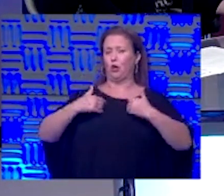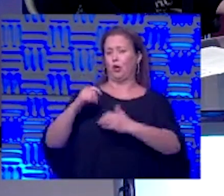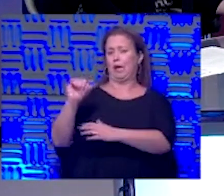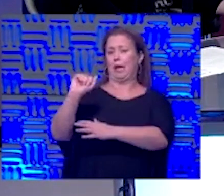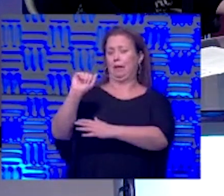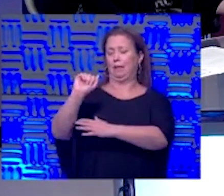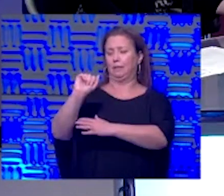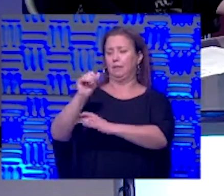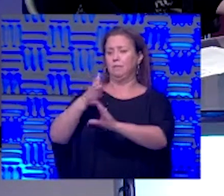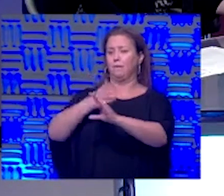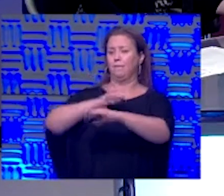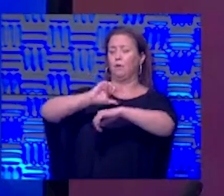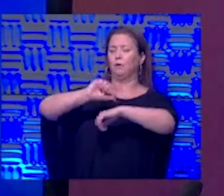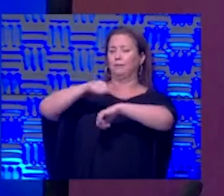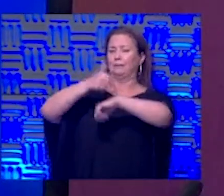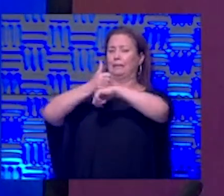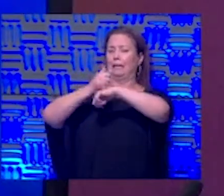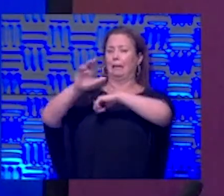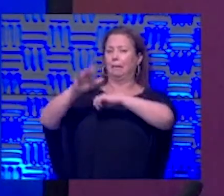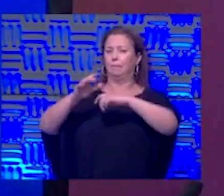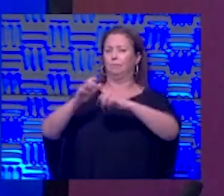a conditioning